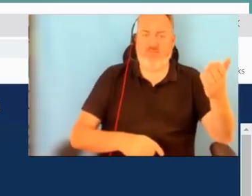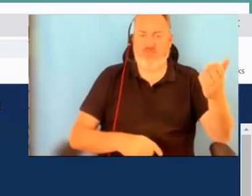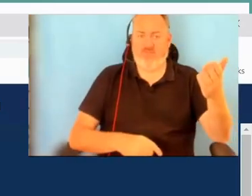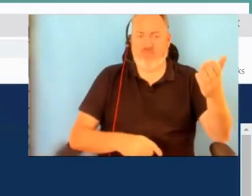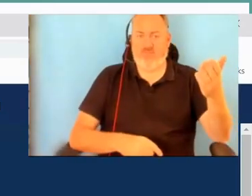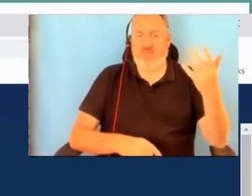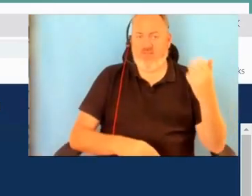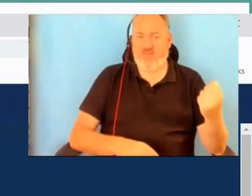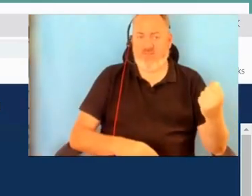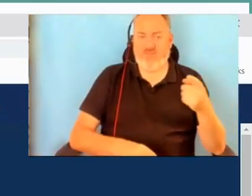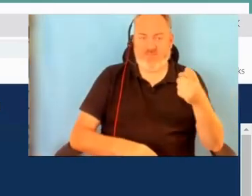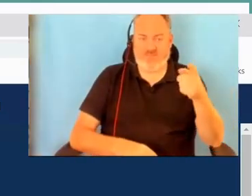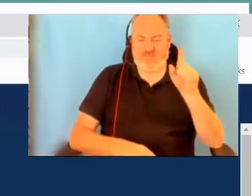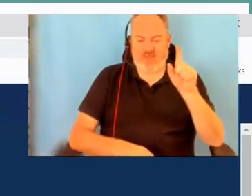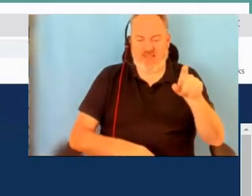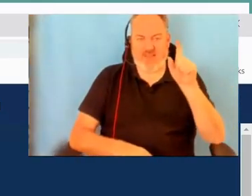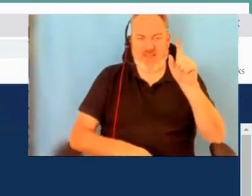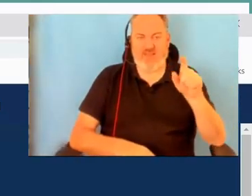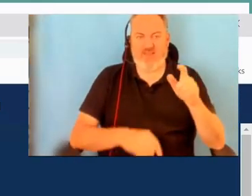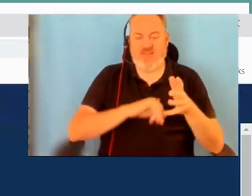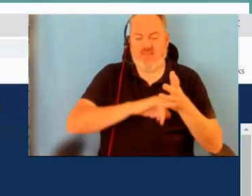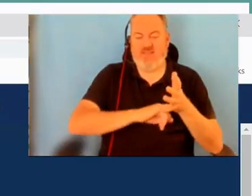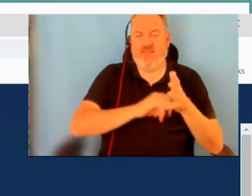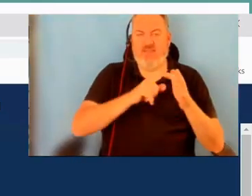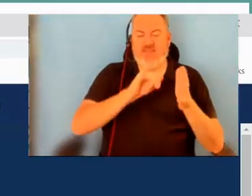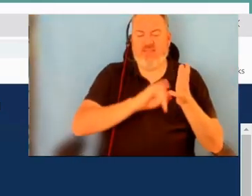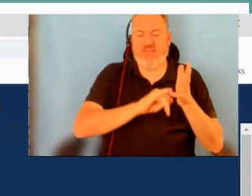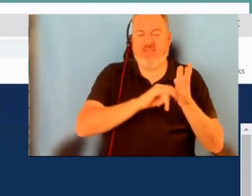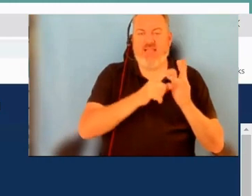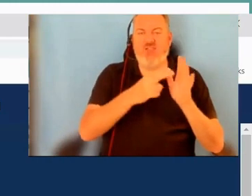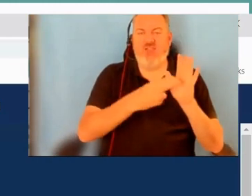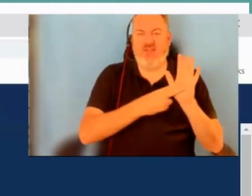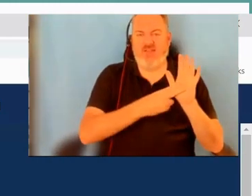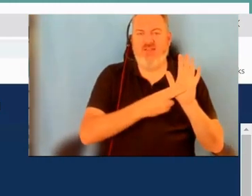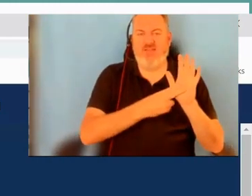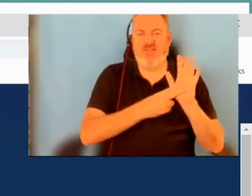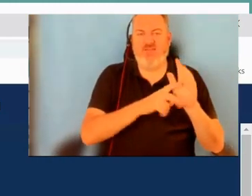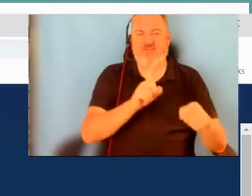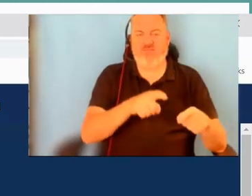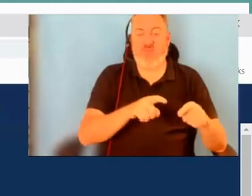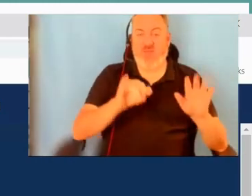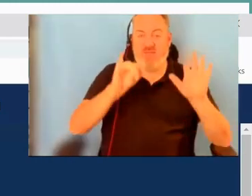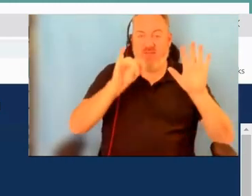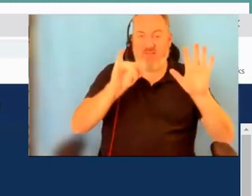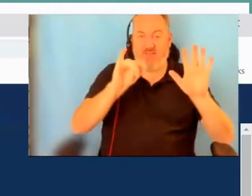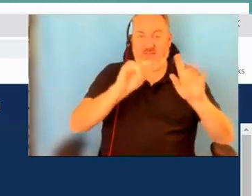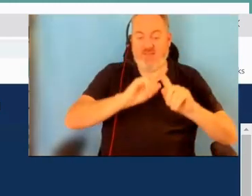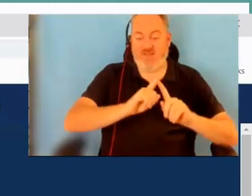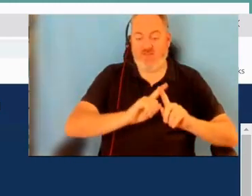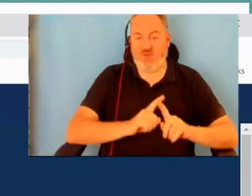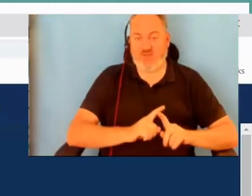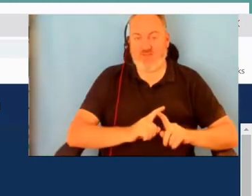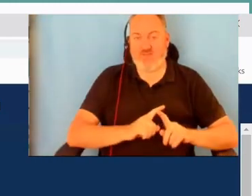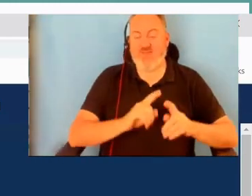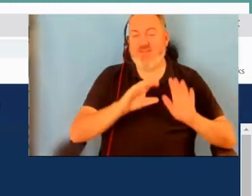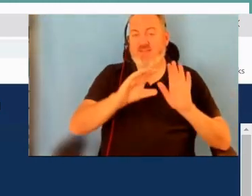So we go to sessions here. So you will be doing 6 different sessions with Sleepio.